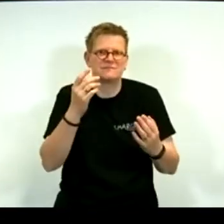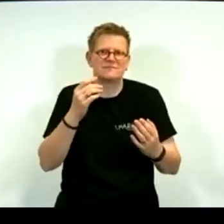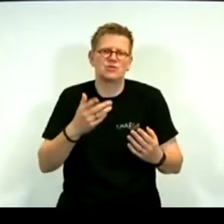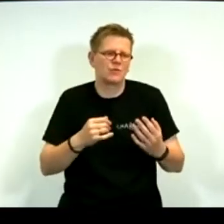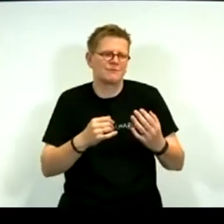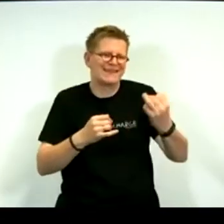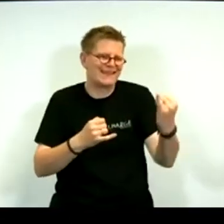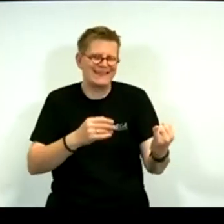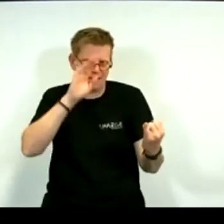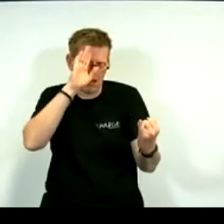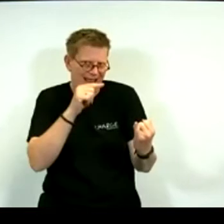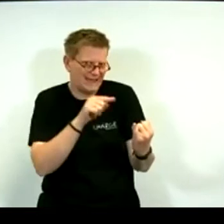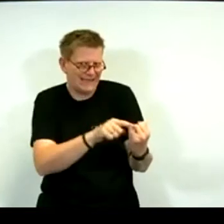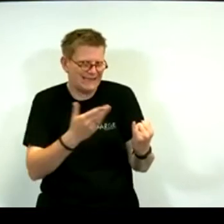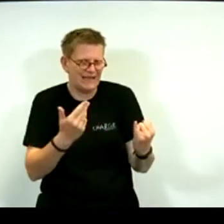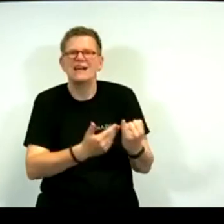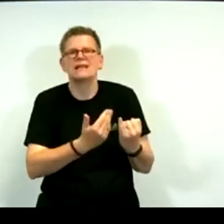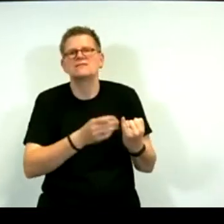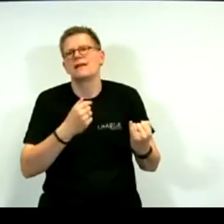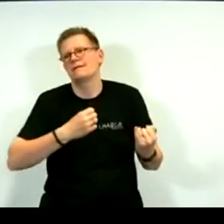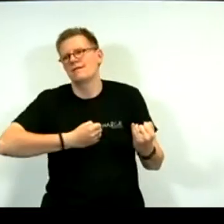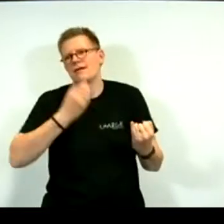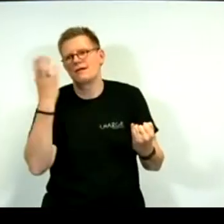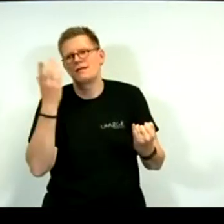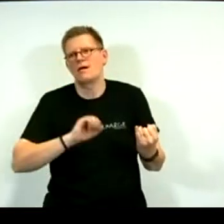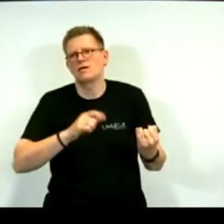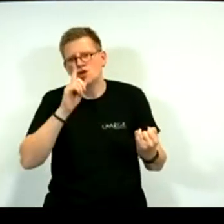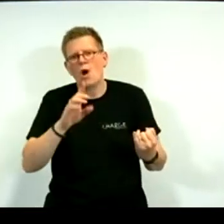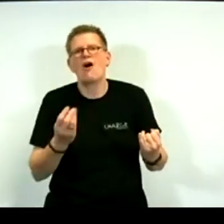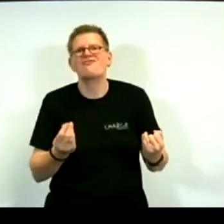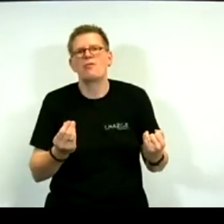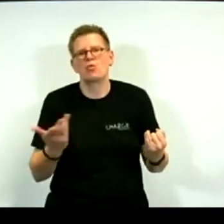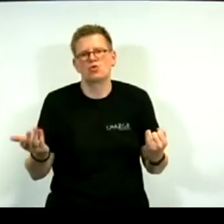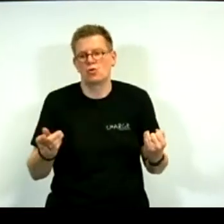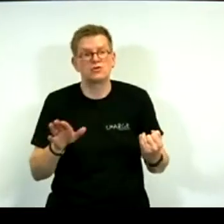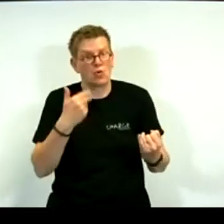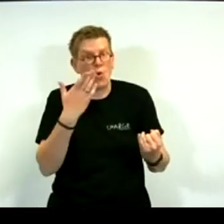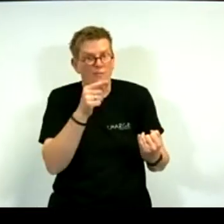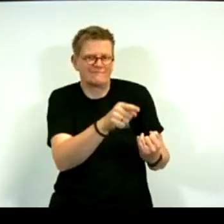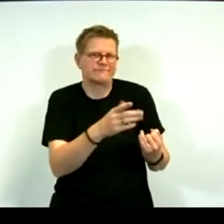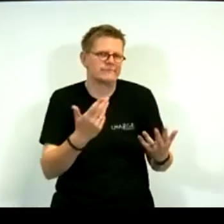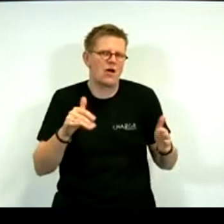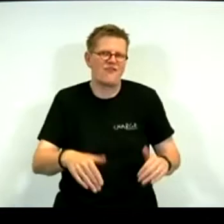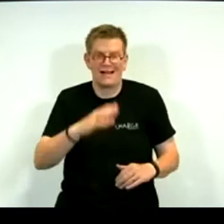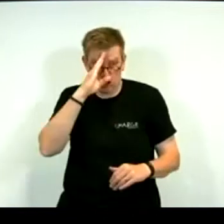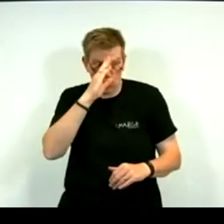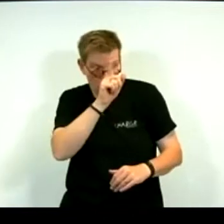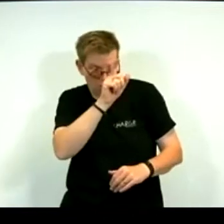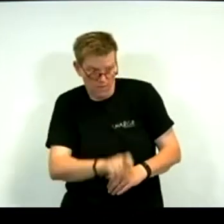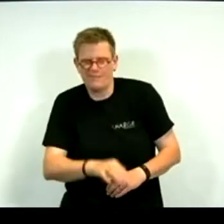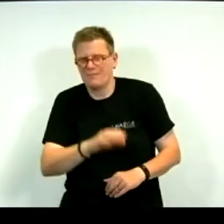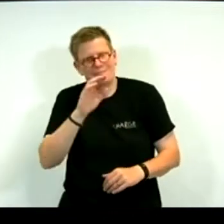only guesses. And this is a case like that. I don't know him, but the mere